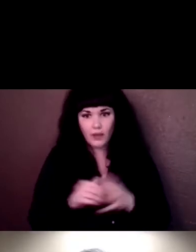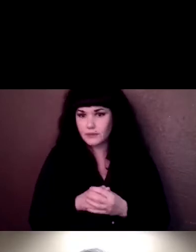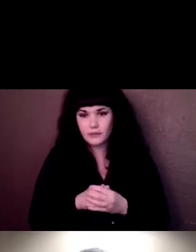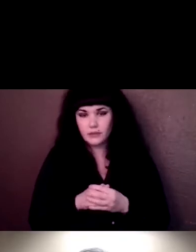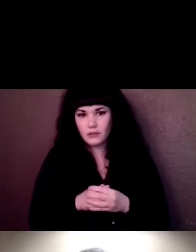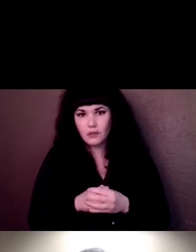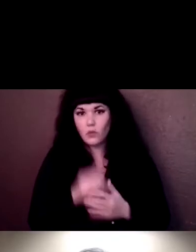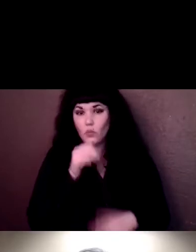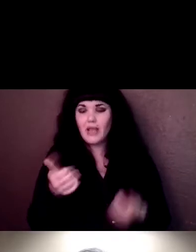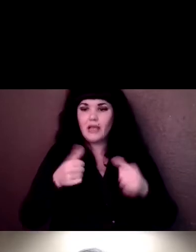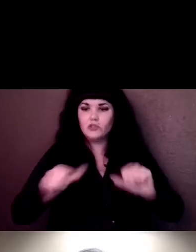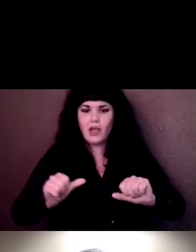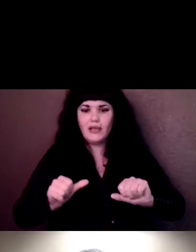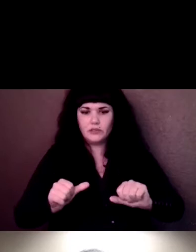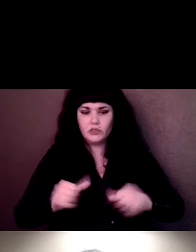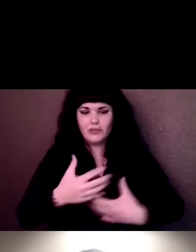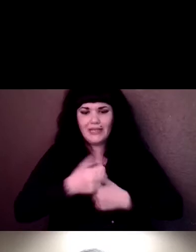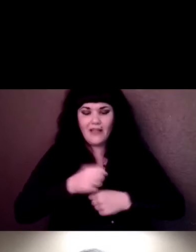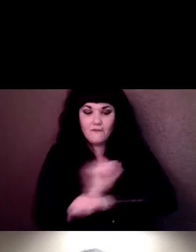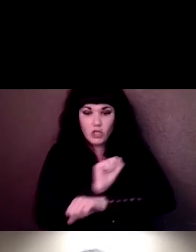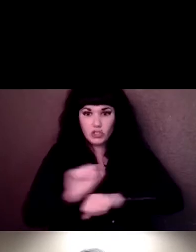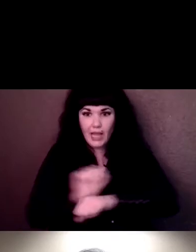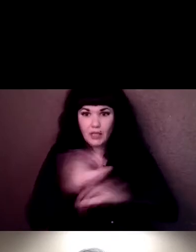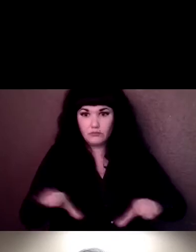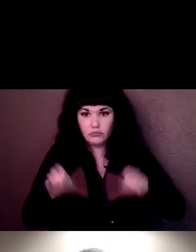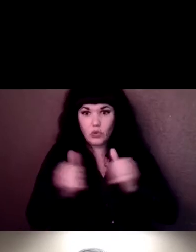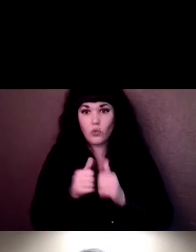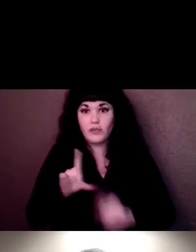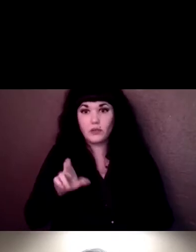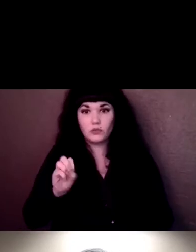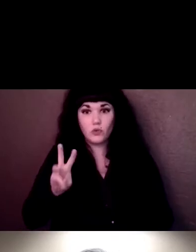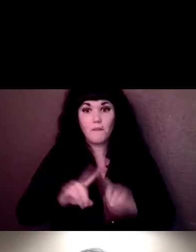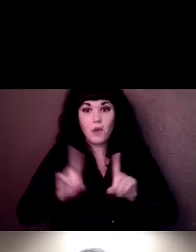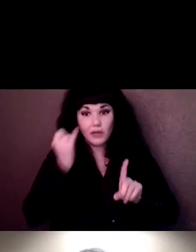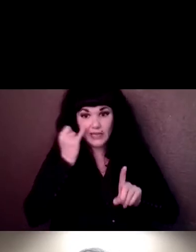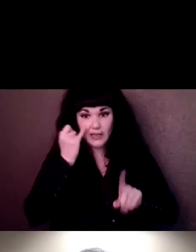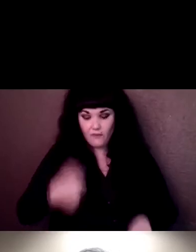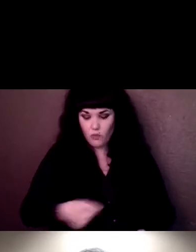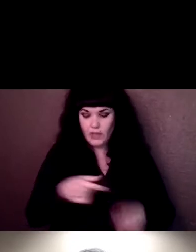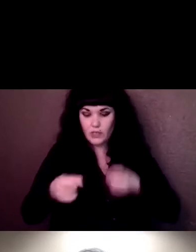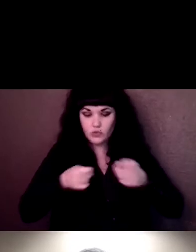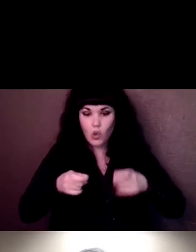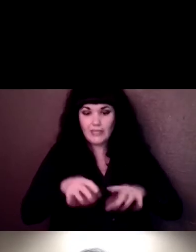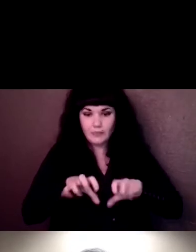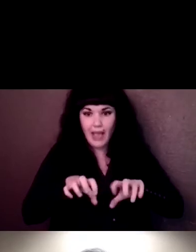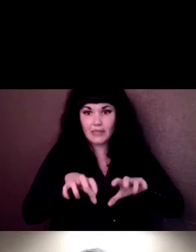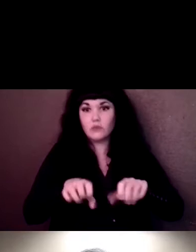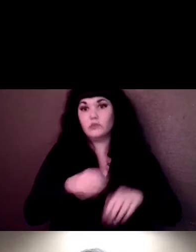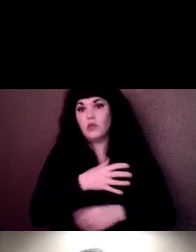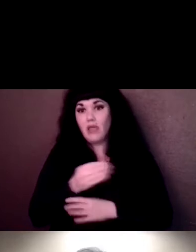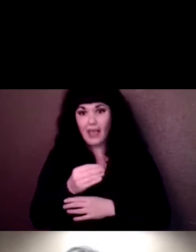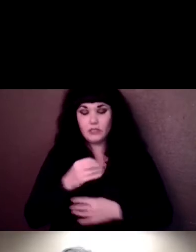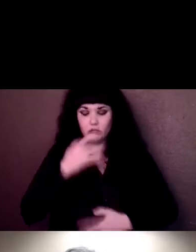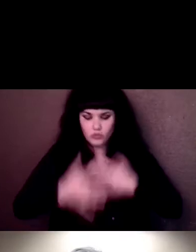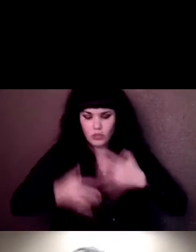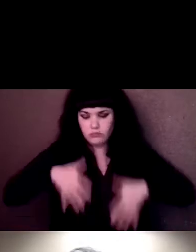gain functionality with Drew, just by keeping his spasms down, his circulation good, his muscles healthy and strong,